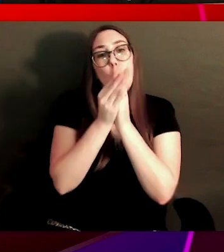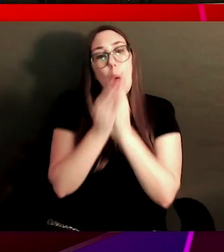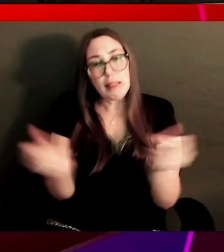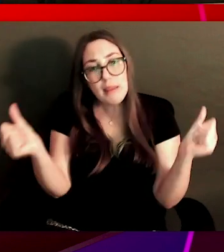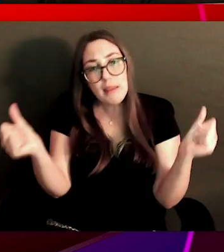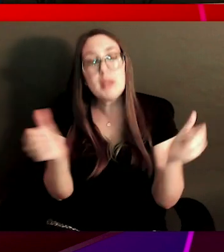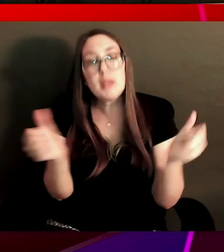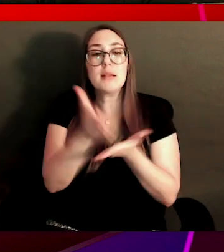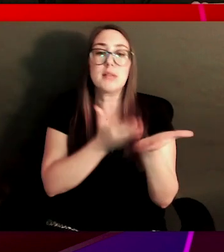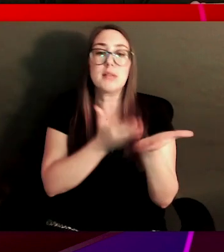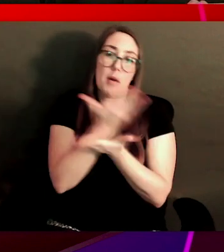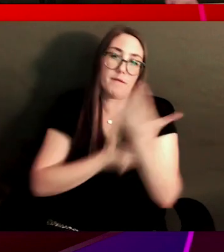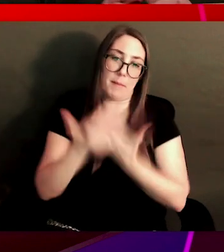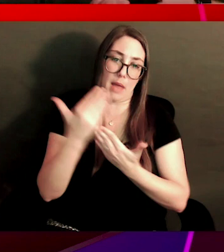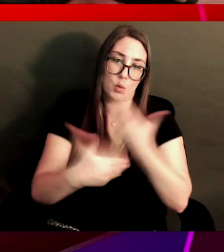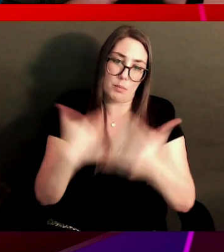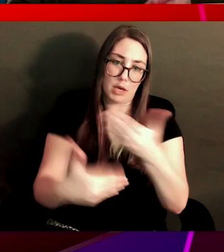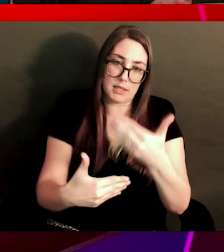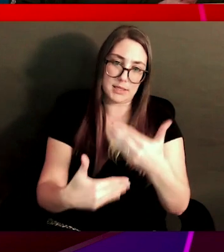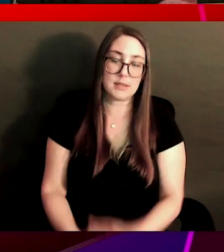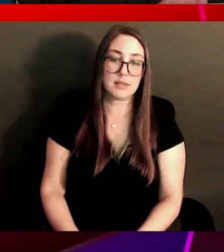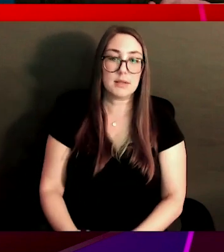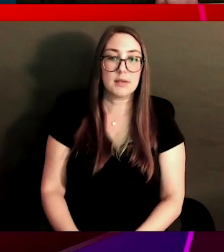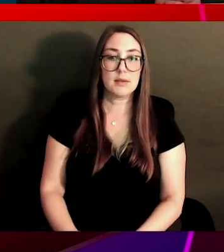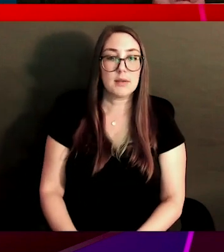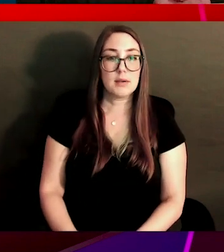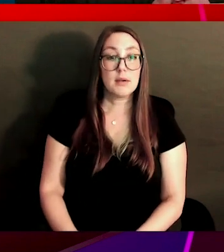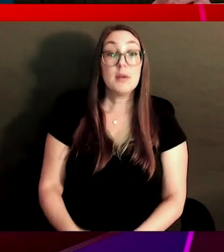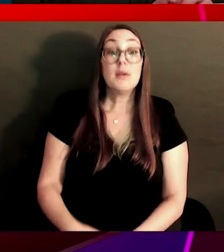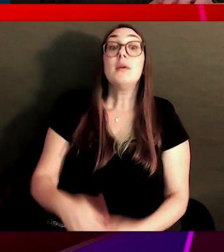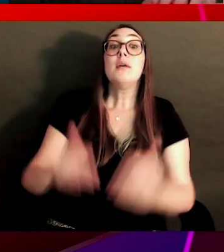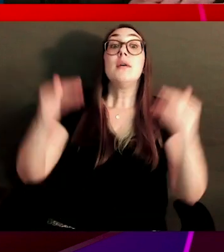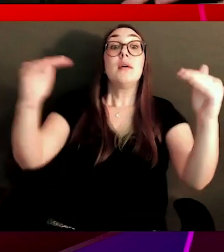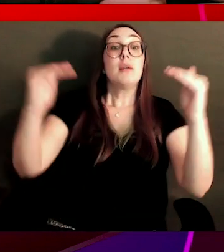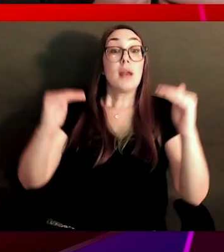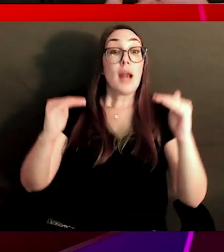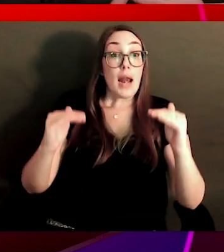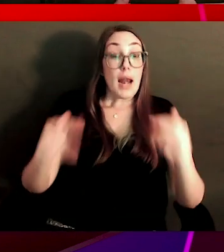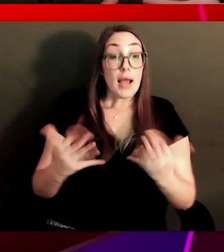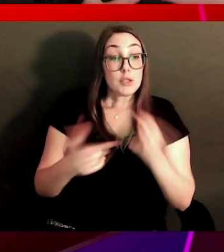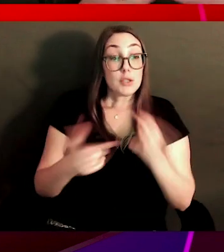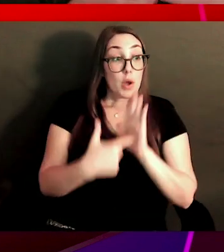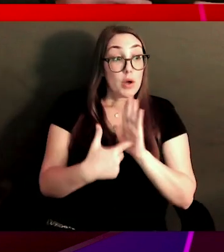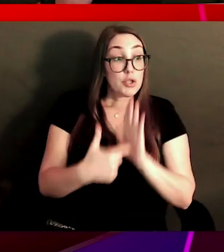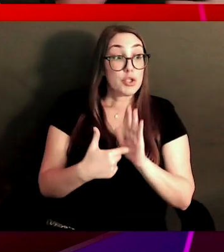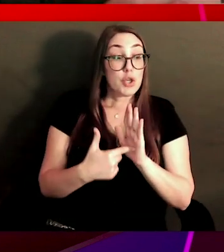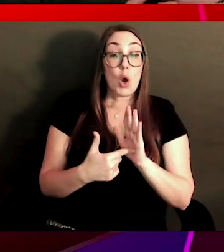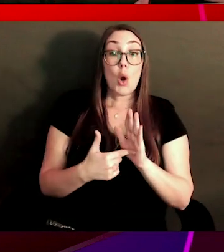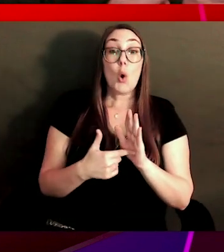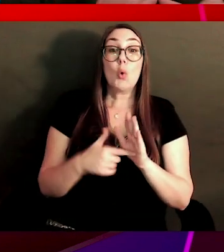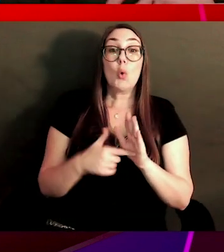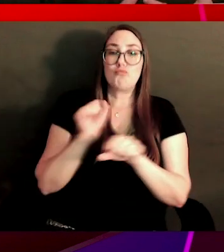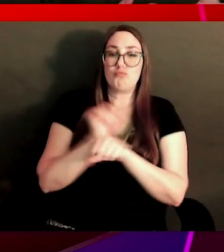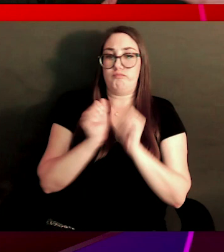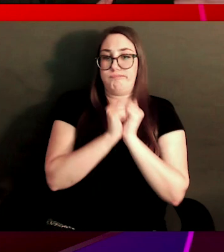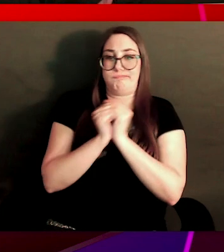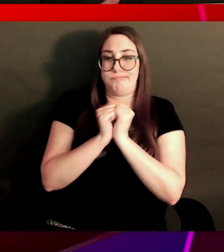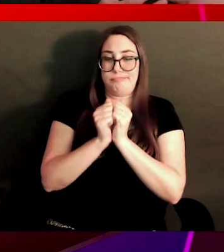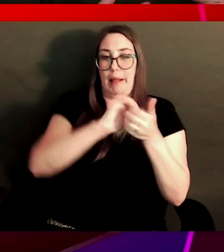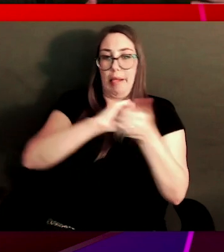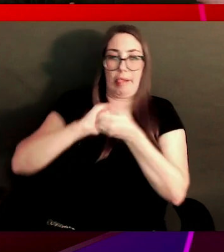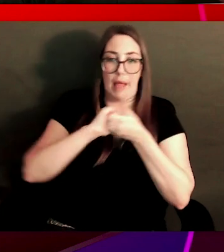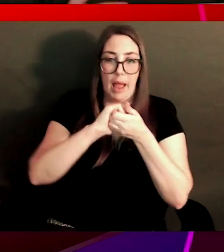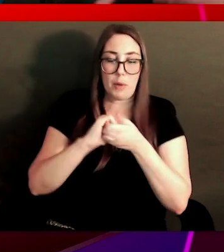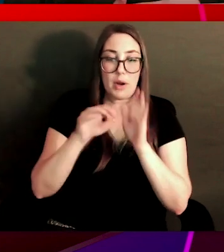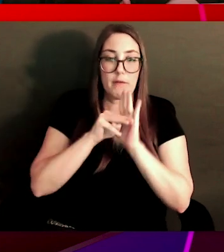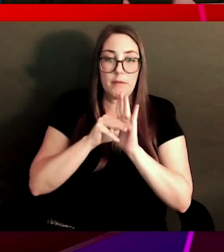manual process. The next thing that I want to show is the collaborative model building. We talked about how these are shared spaces. So what